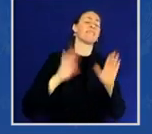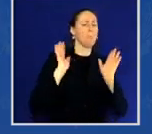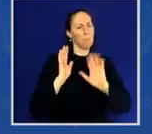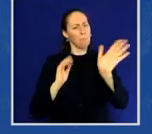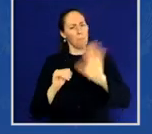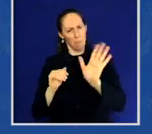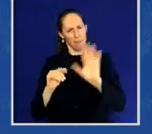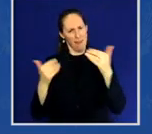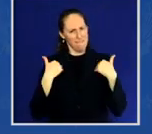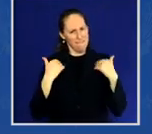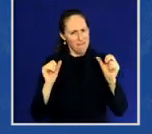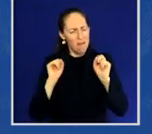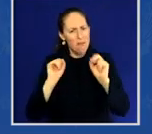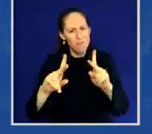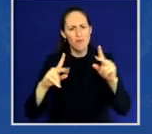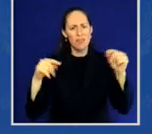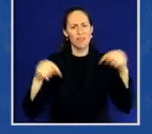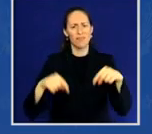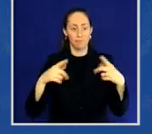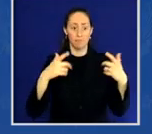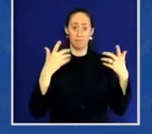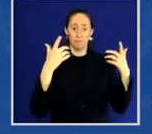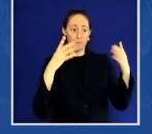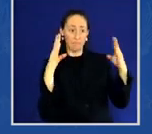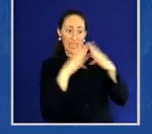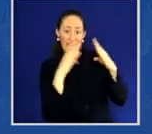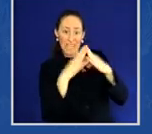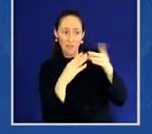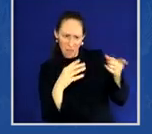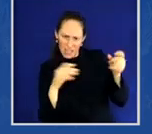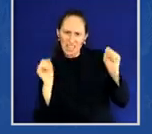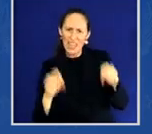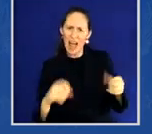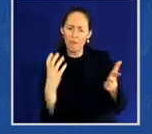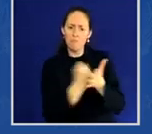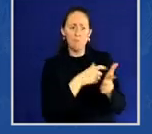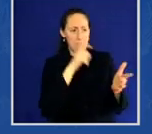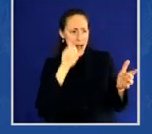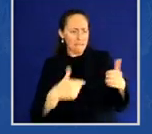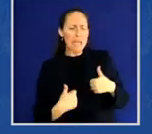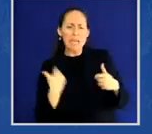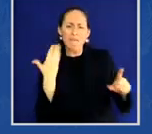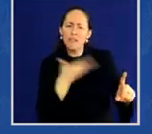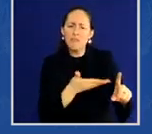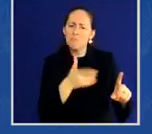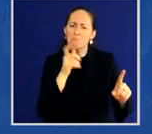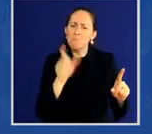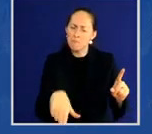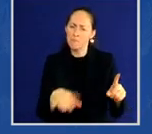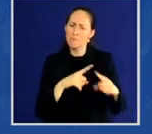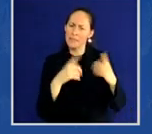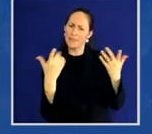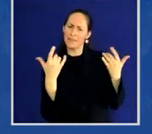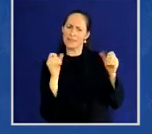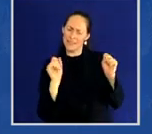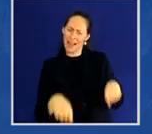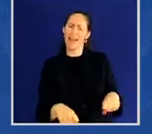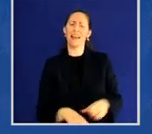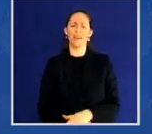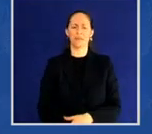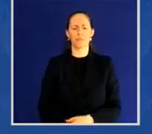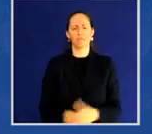a big city. We have a huge opportunity here to provide fast, safe, reliable, clean transportation in this